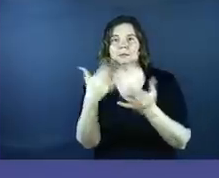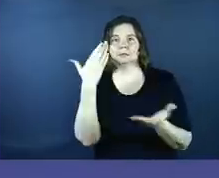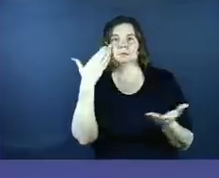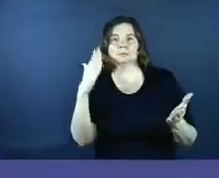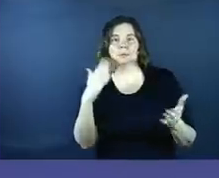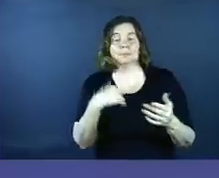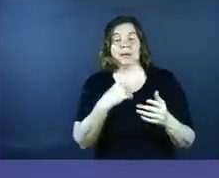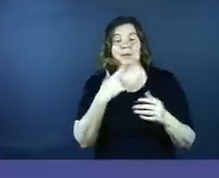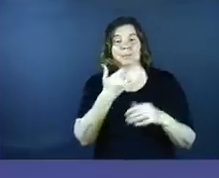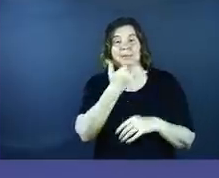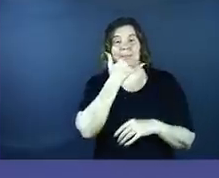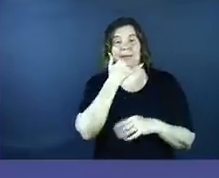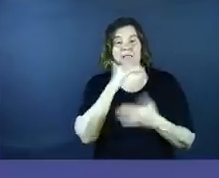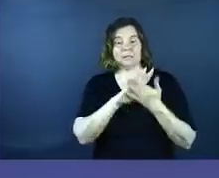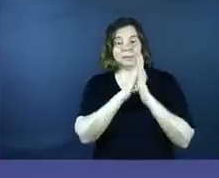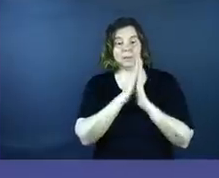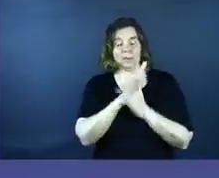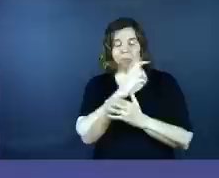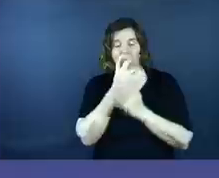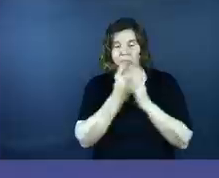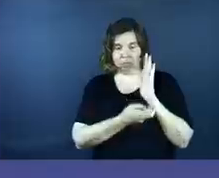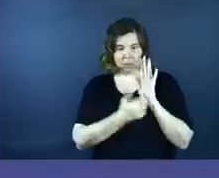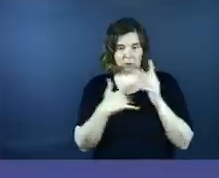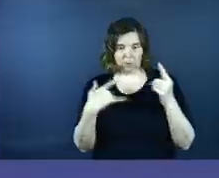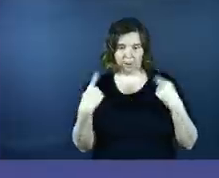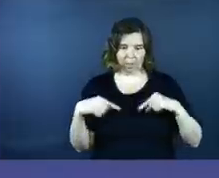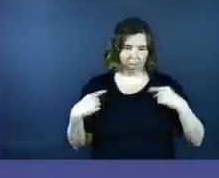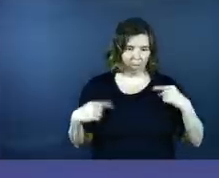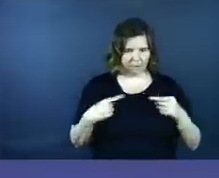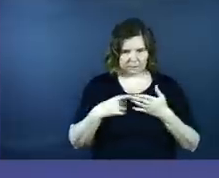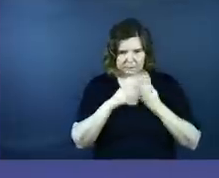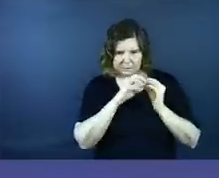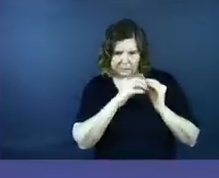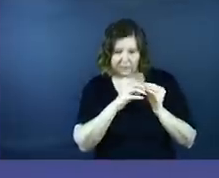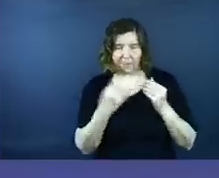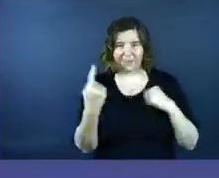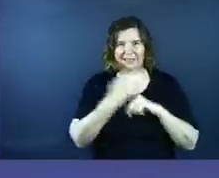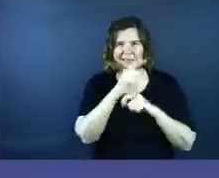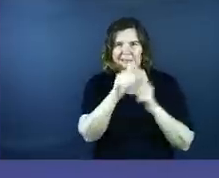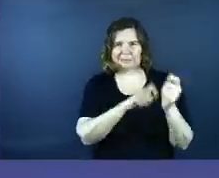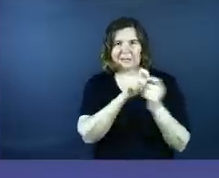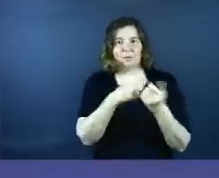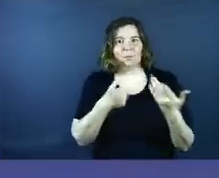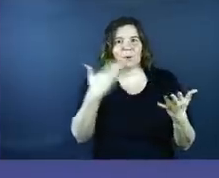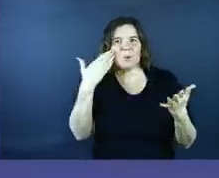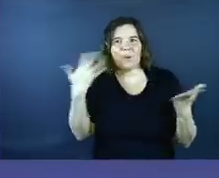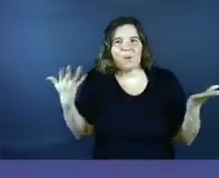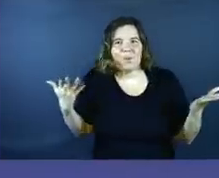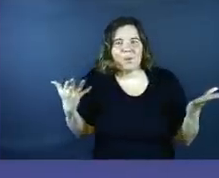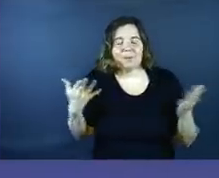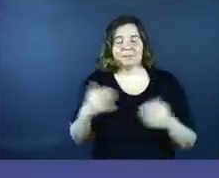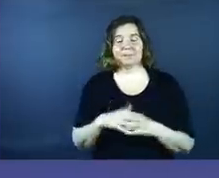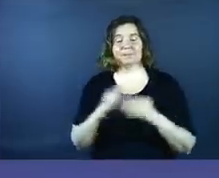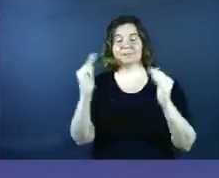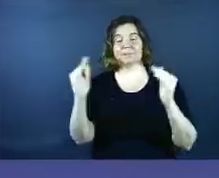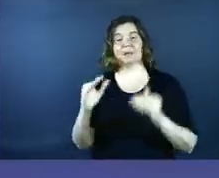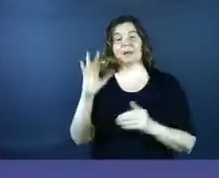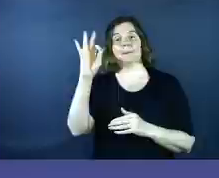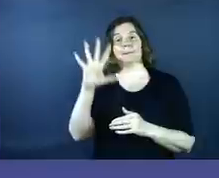universe. It would be a mistake to become embroiled in too much controversy about the date of creation. Pastor Timothy